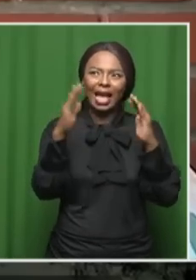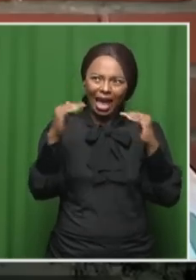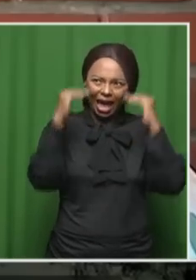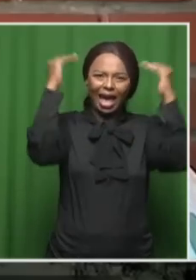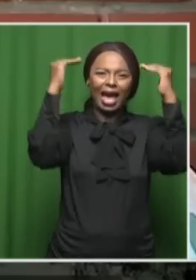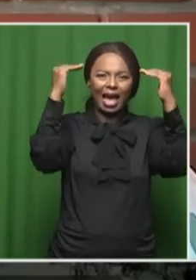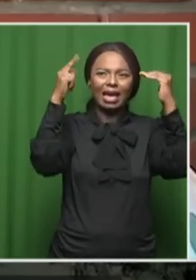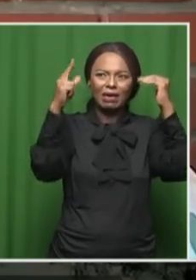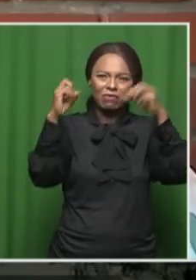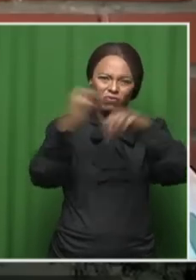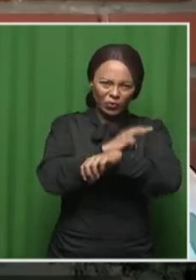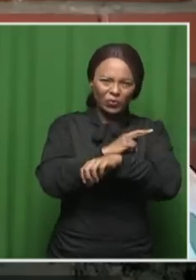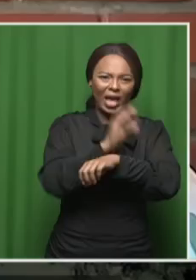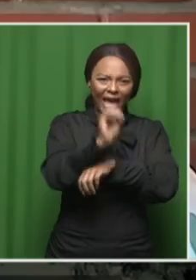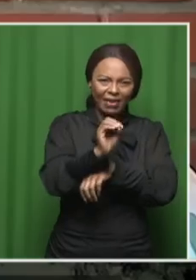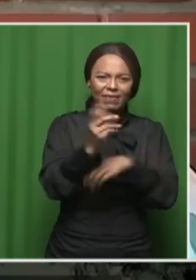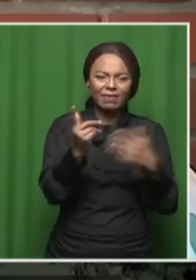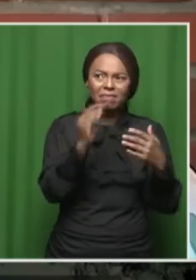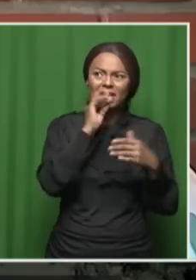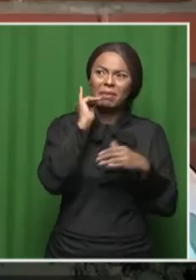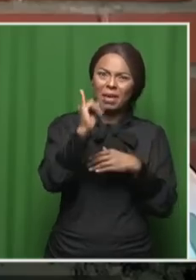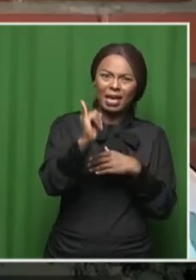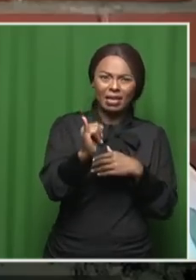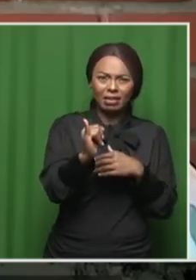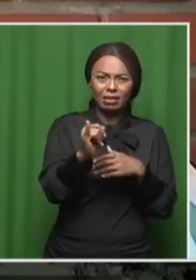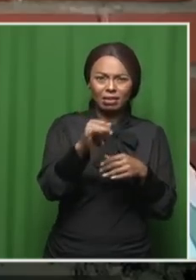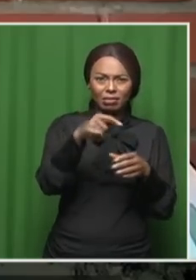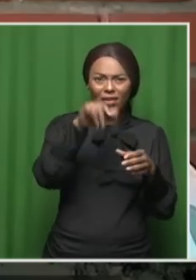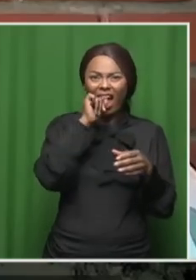certain brands, how bad is it?